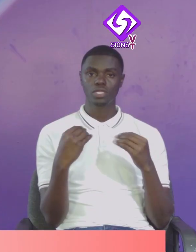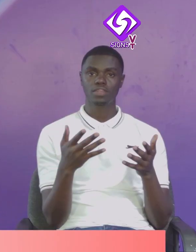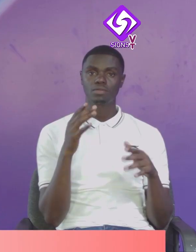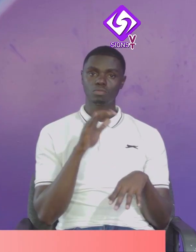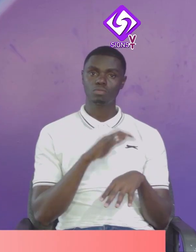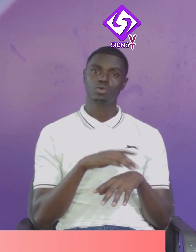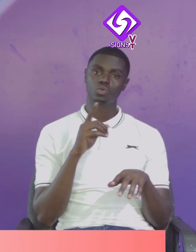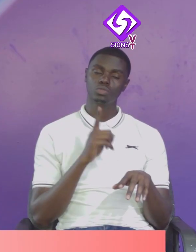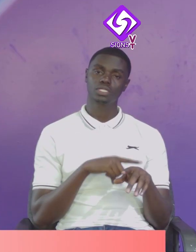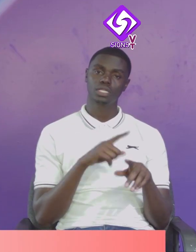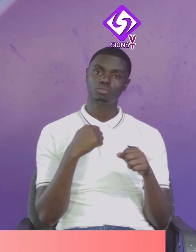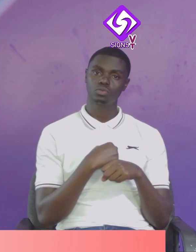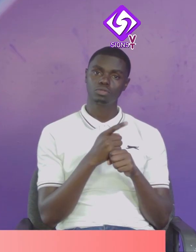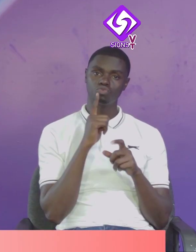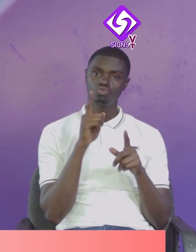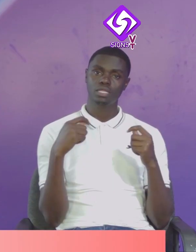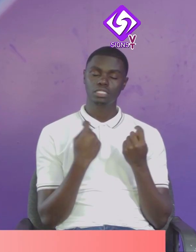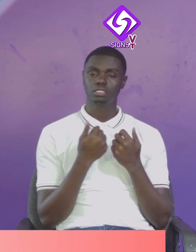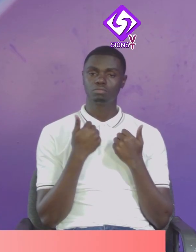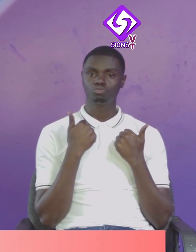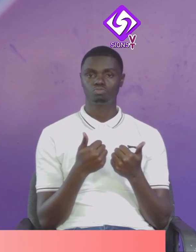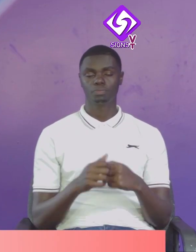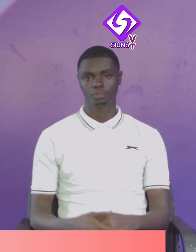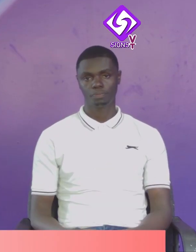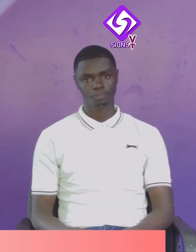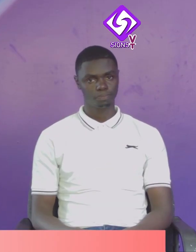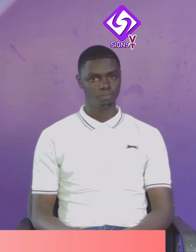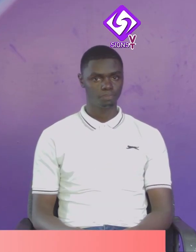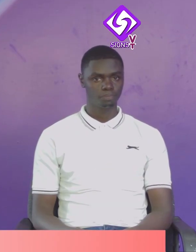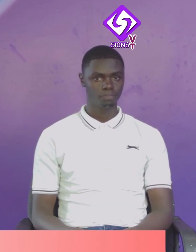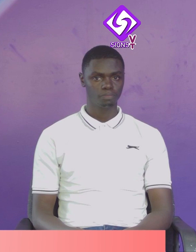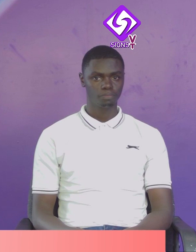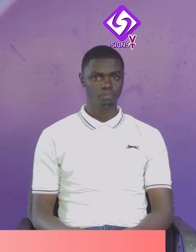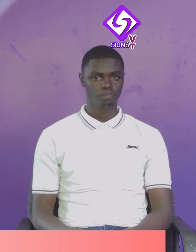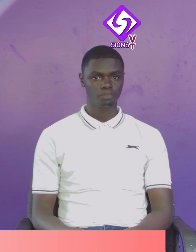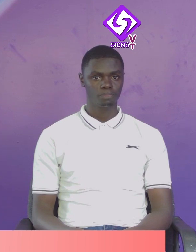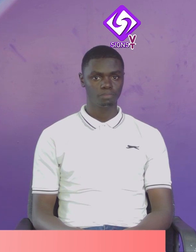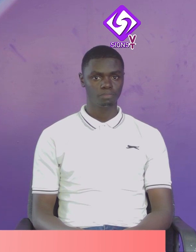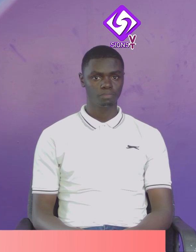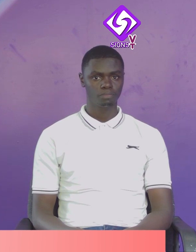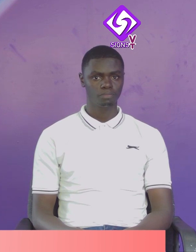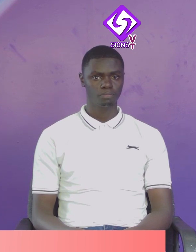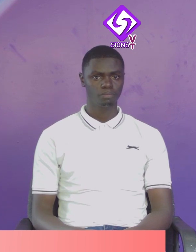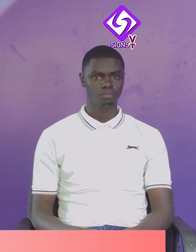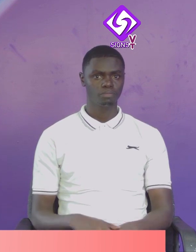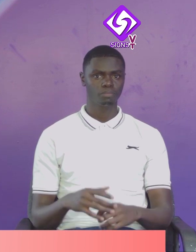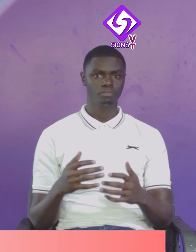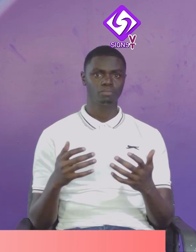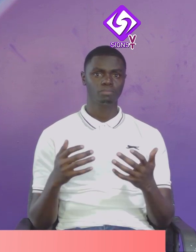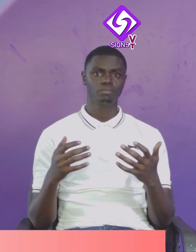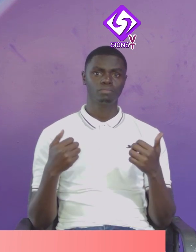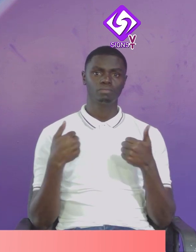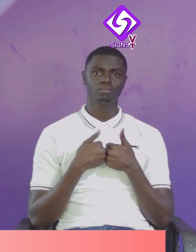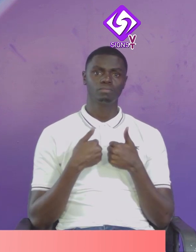the squad is in a good position to compete. All right. And right about now, I want to take your predictions for these particular games. 14th place meets second.